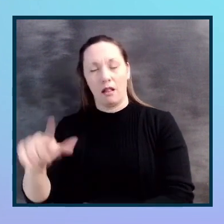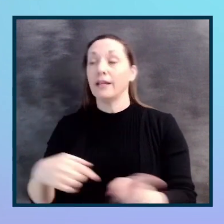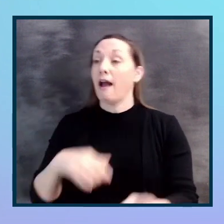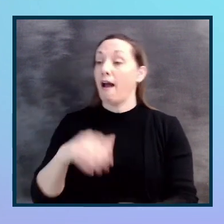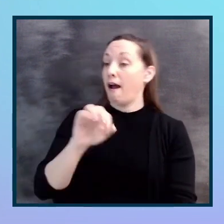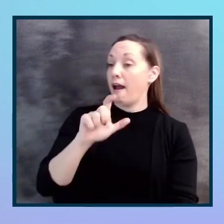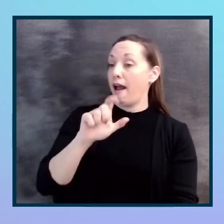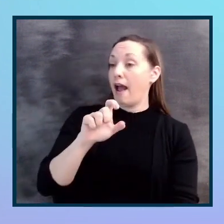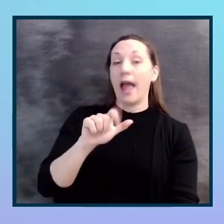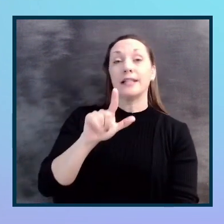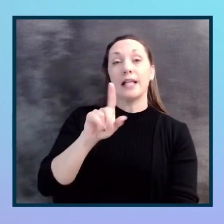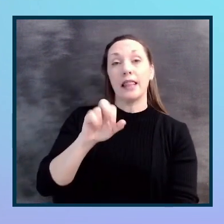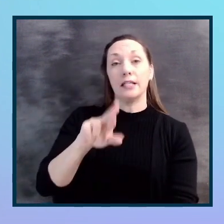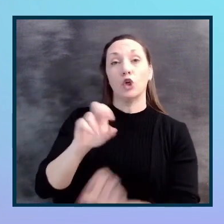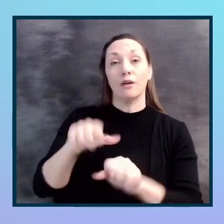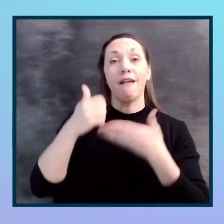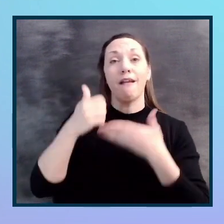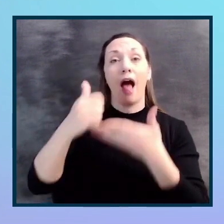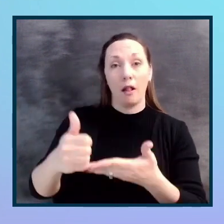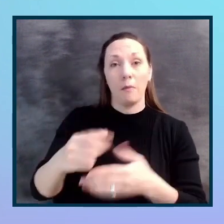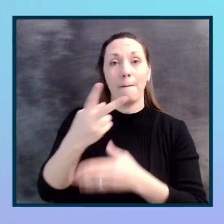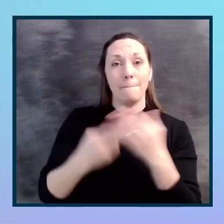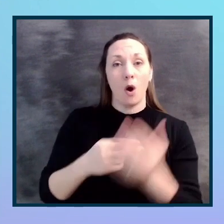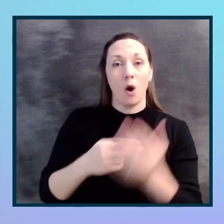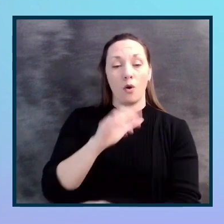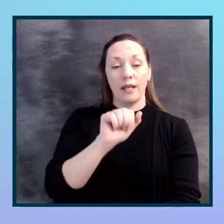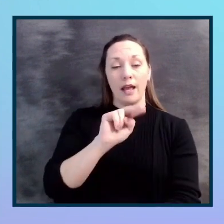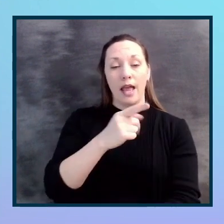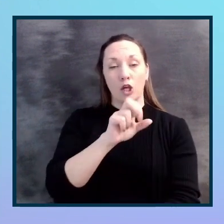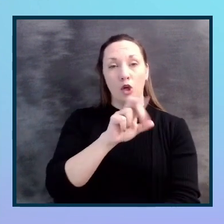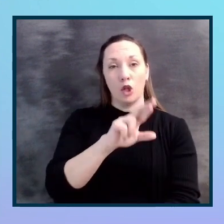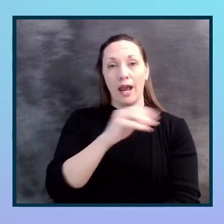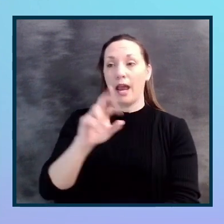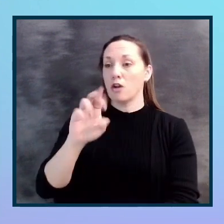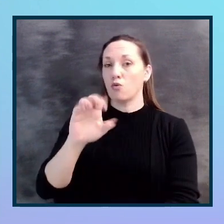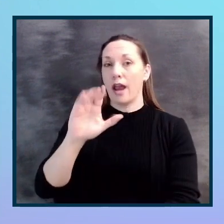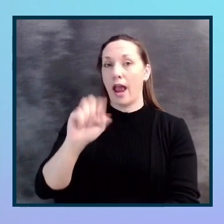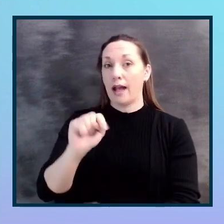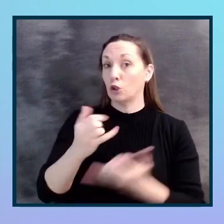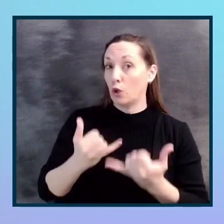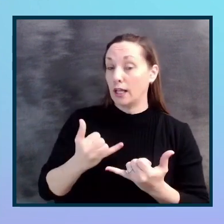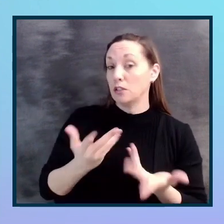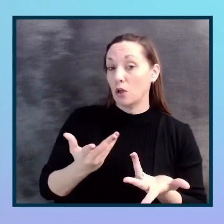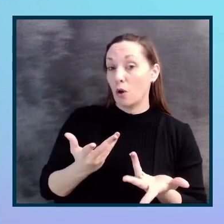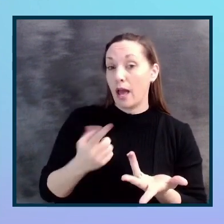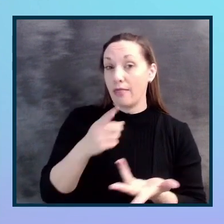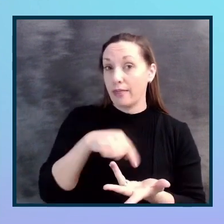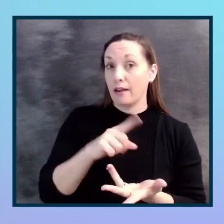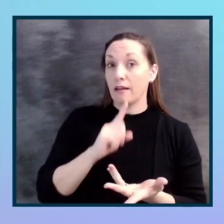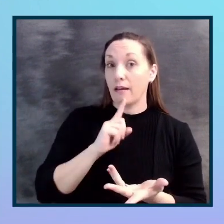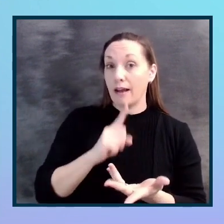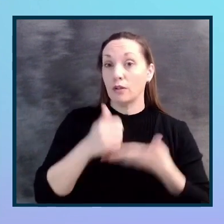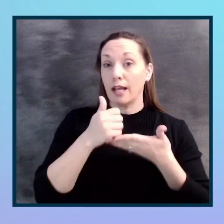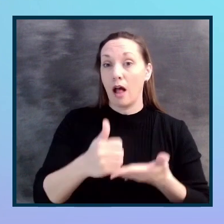help find issues in both Angular and React currently. So, and they actually help you